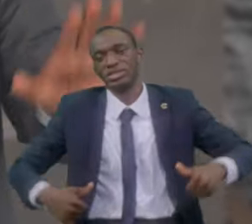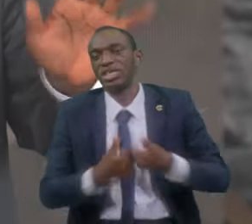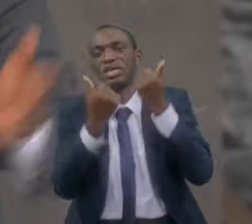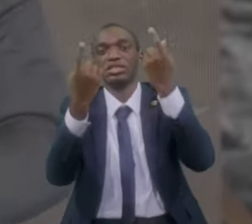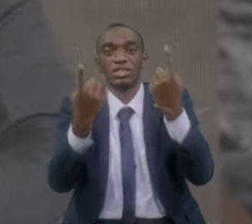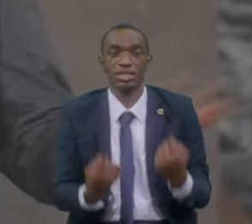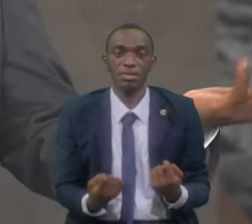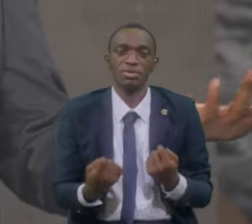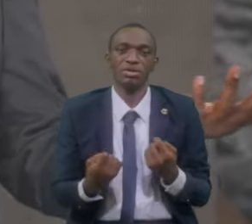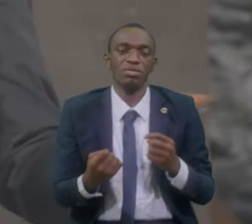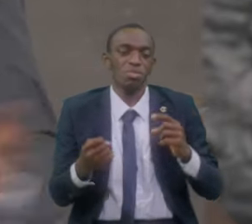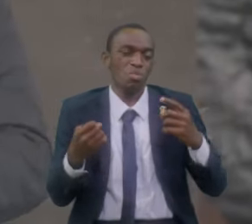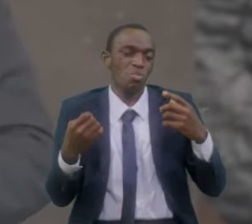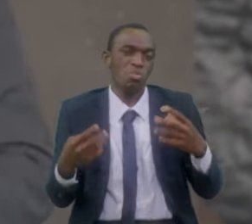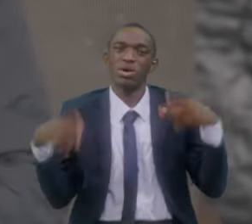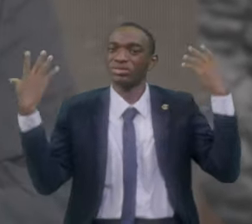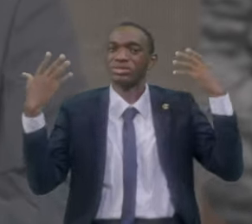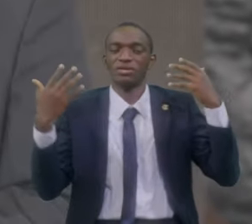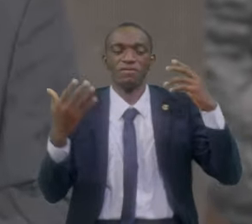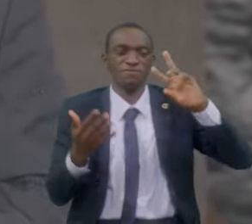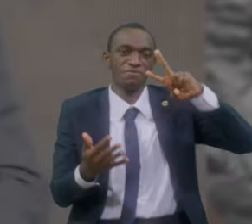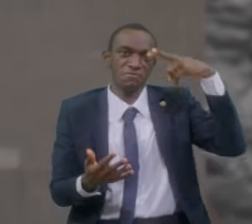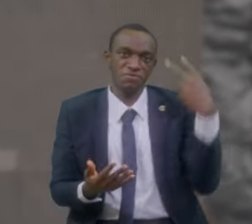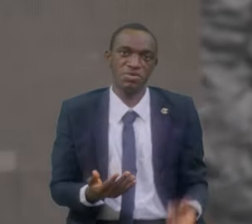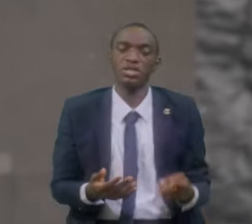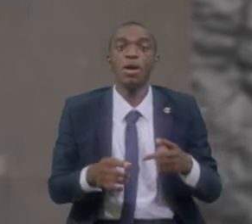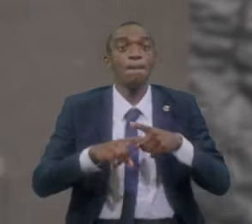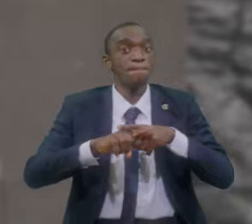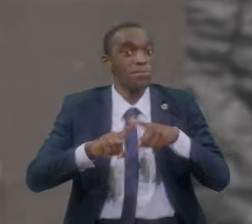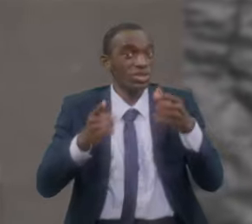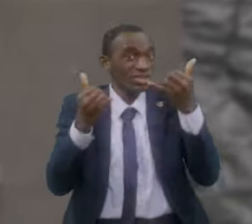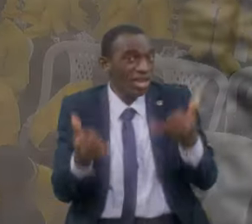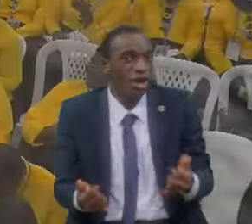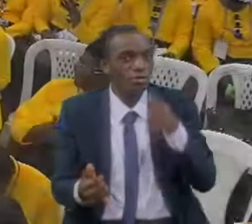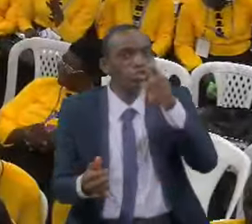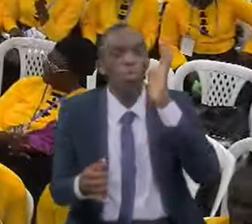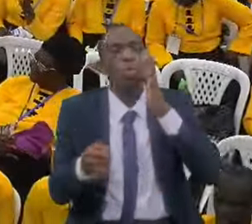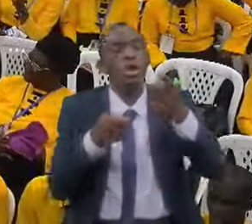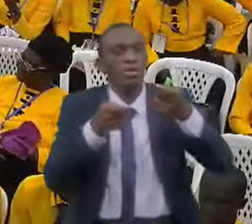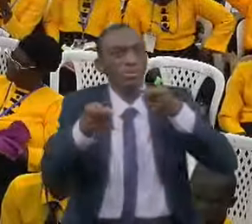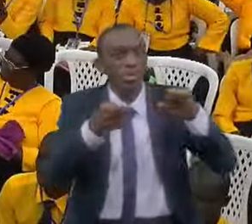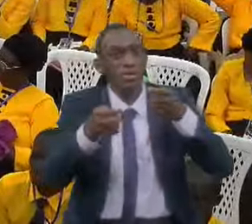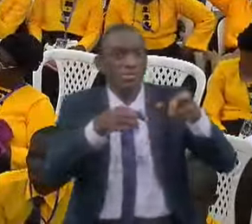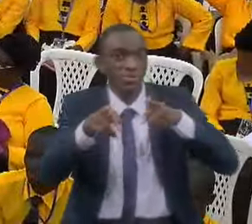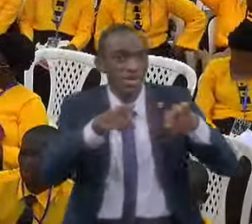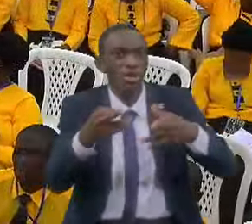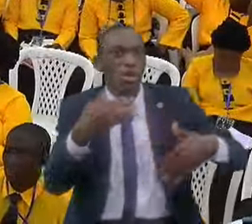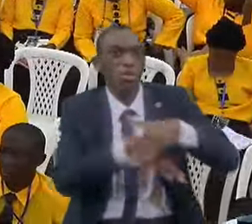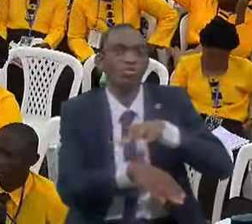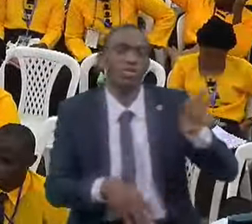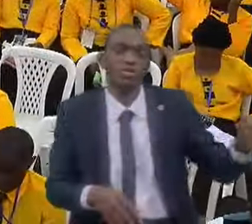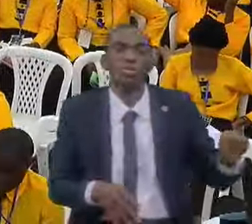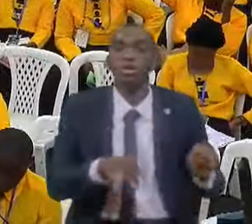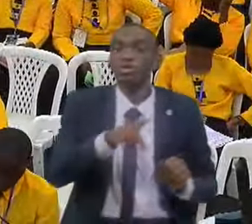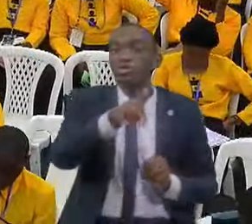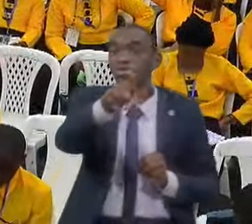one, you're already on the ground, but now you reign over them. Sin will